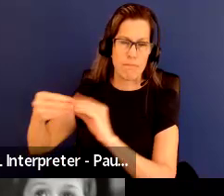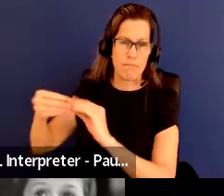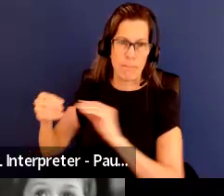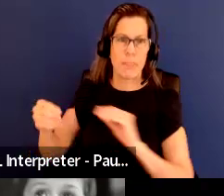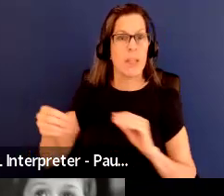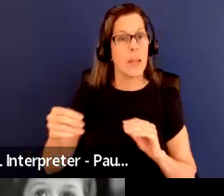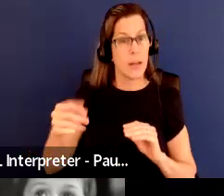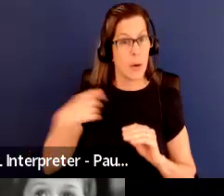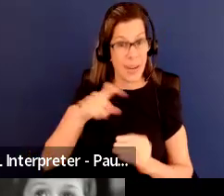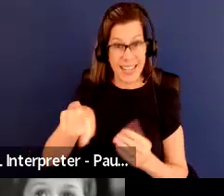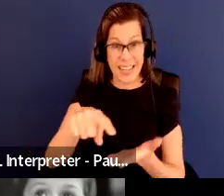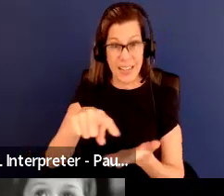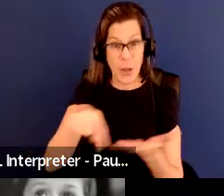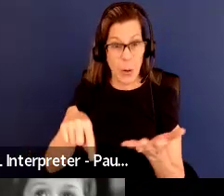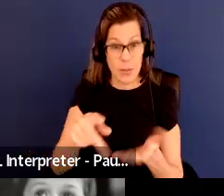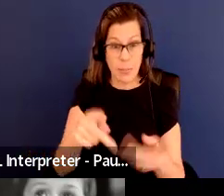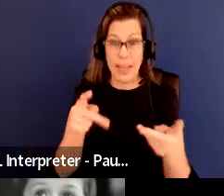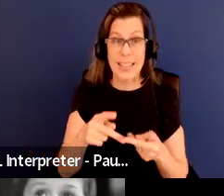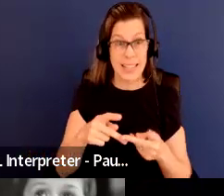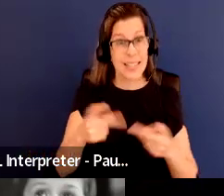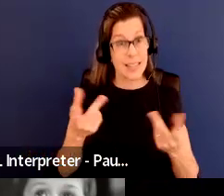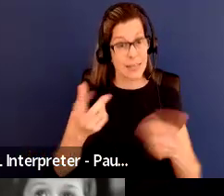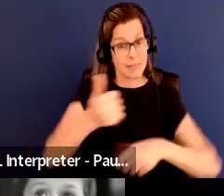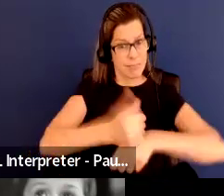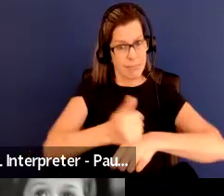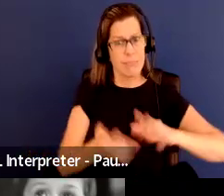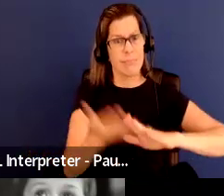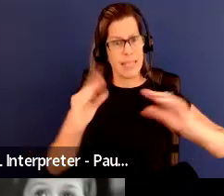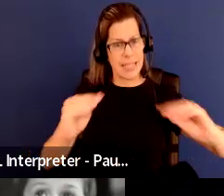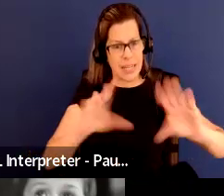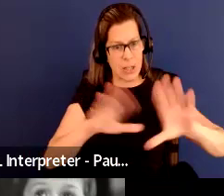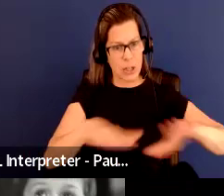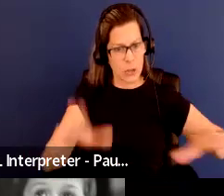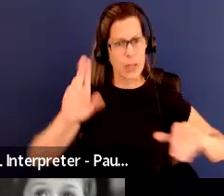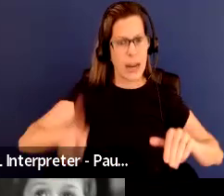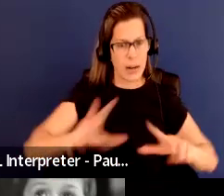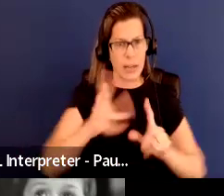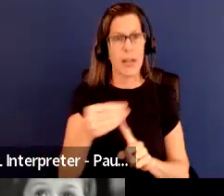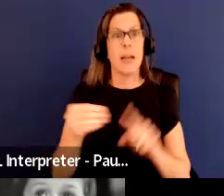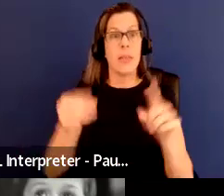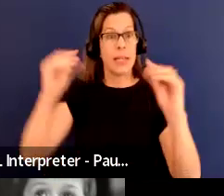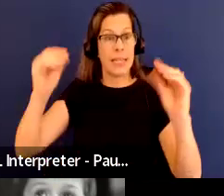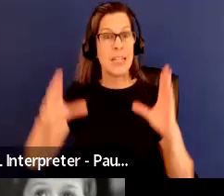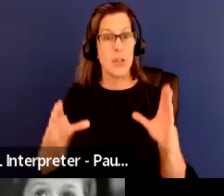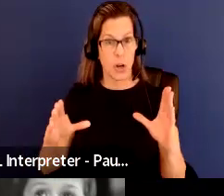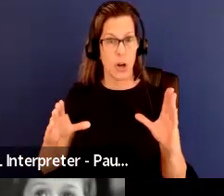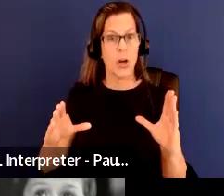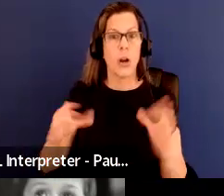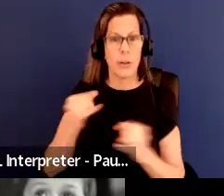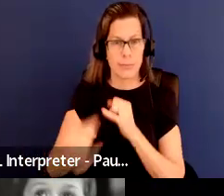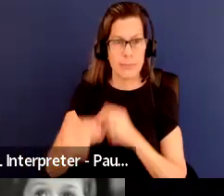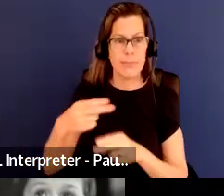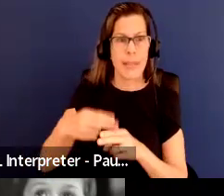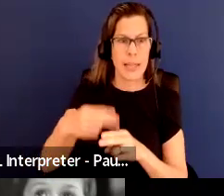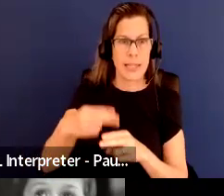our heritage and preserve our culture. But also, and this is teacher Mrs. Zoila Lemos is the